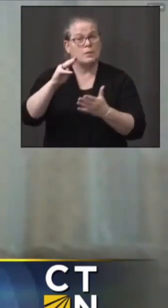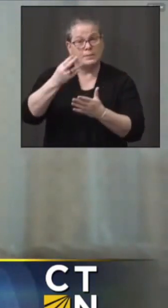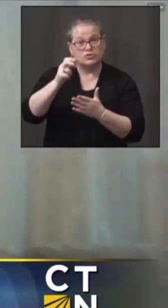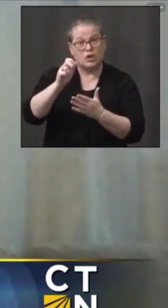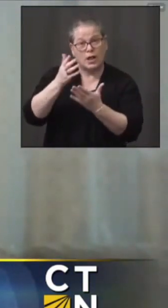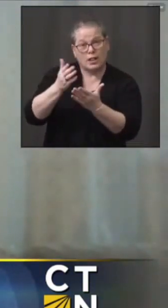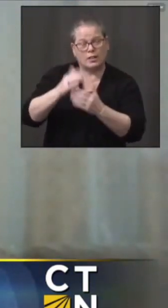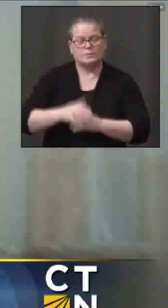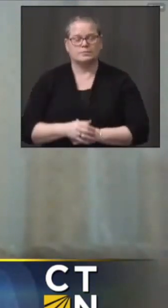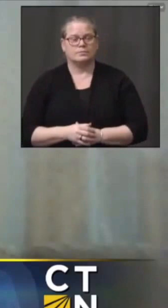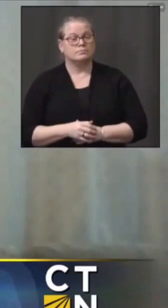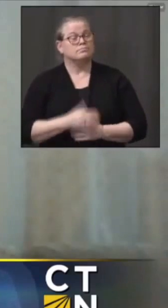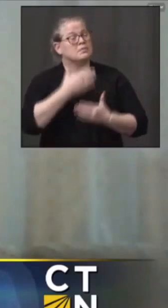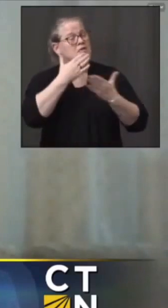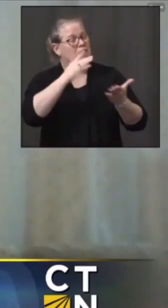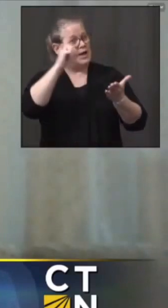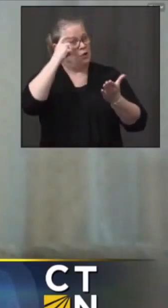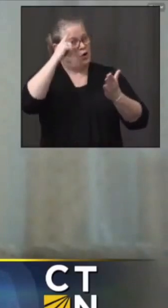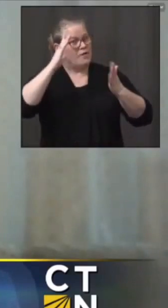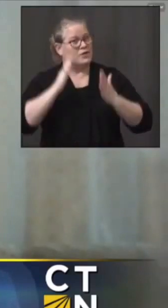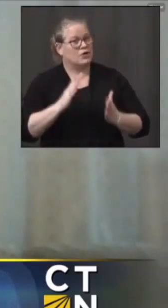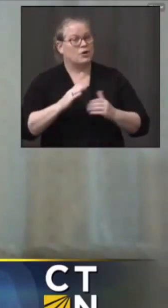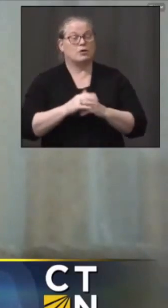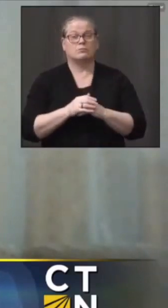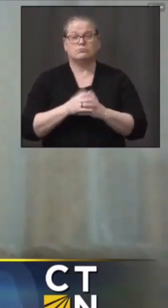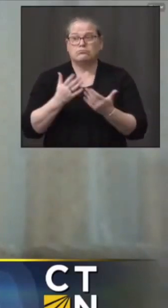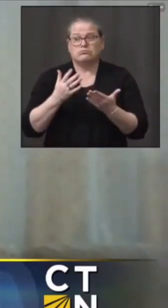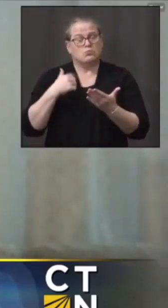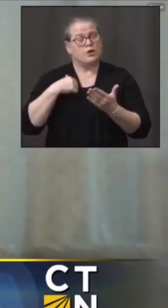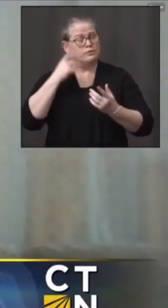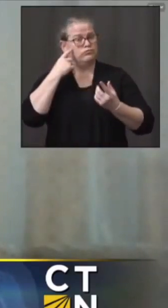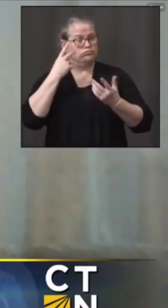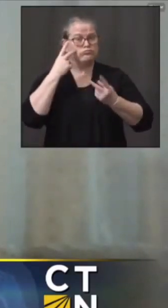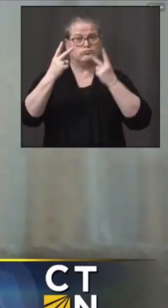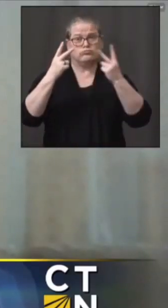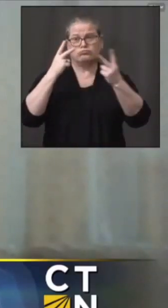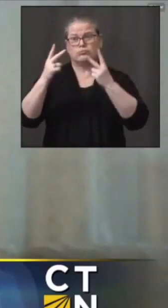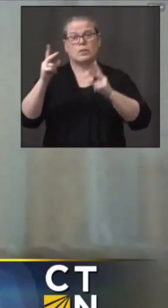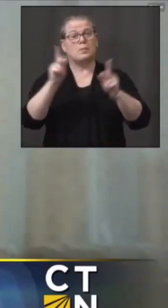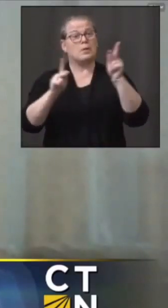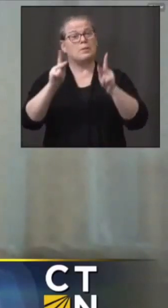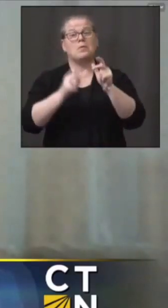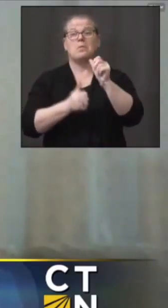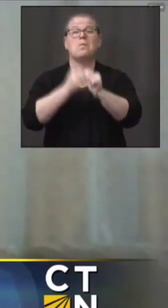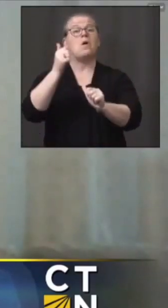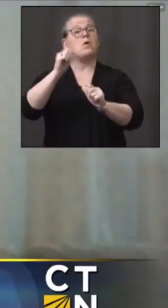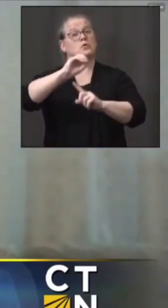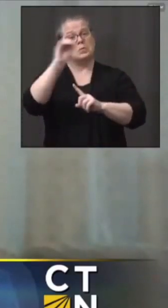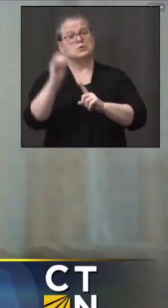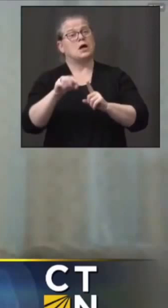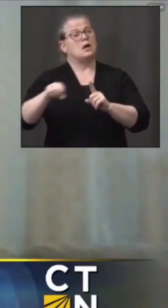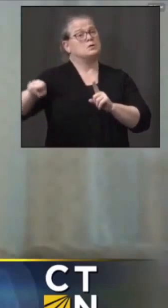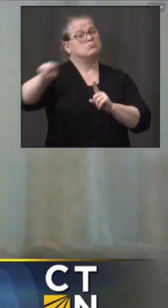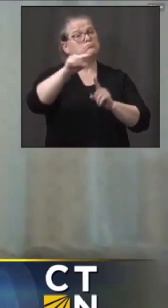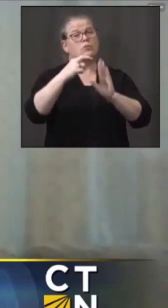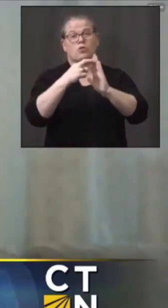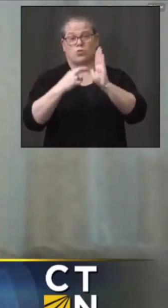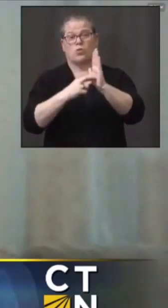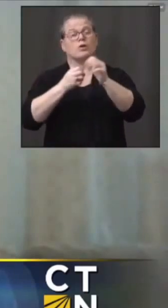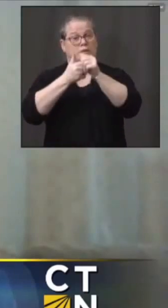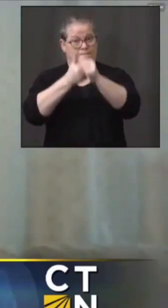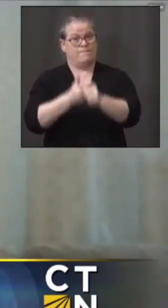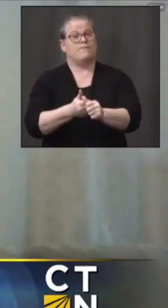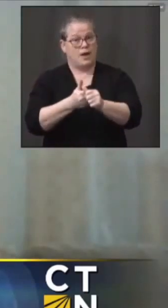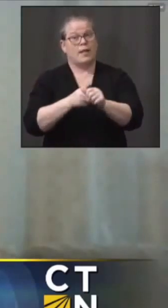vast majority of our businesses and our citizens are complying with the rules and trying to do things correctly, and that's hugely